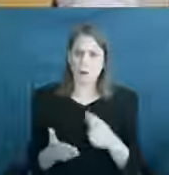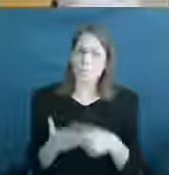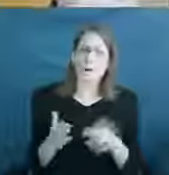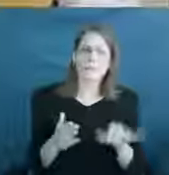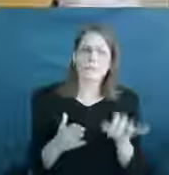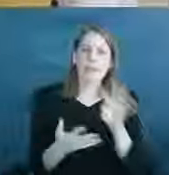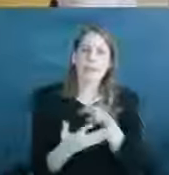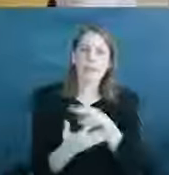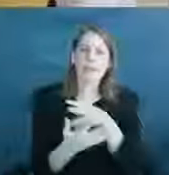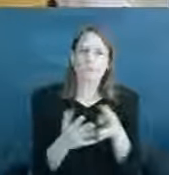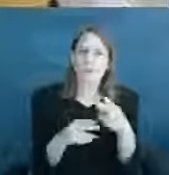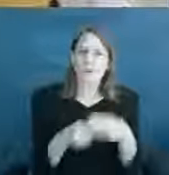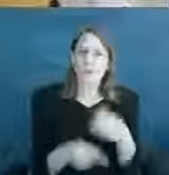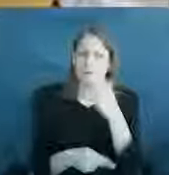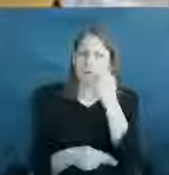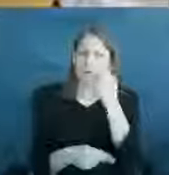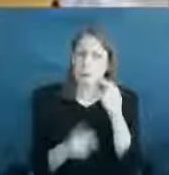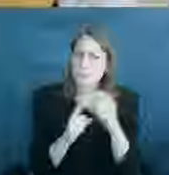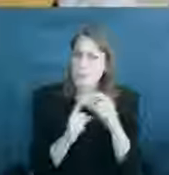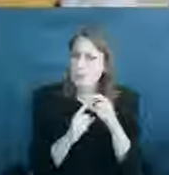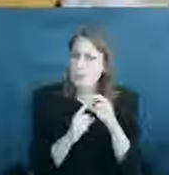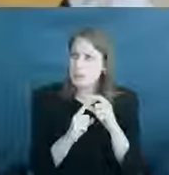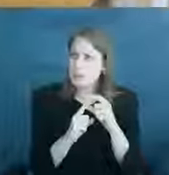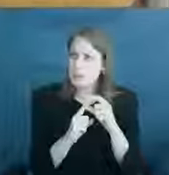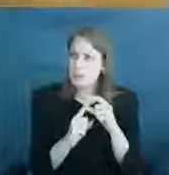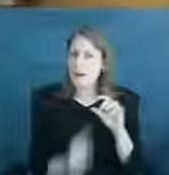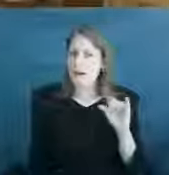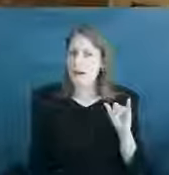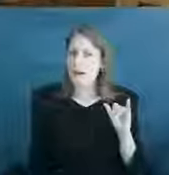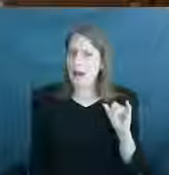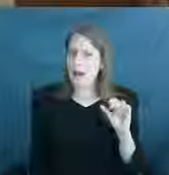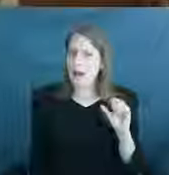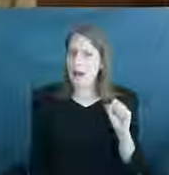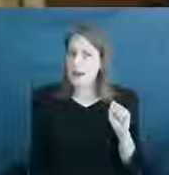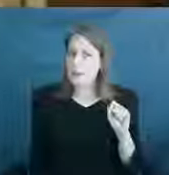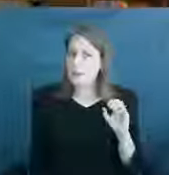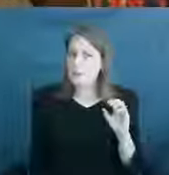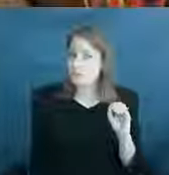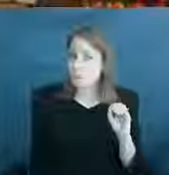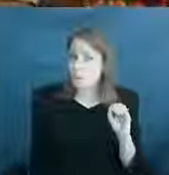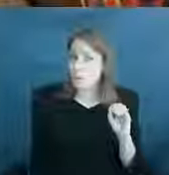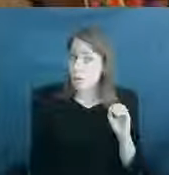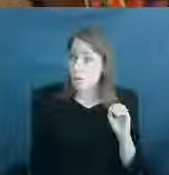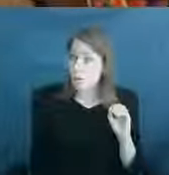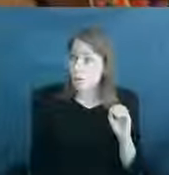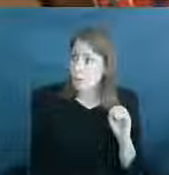there. What's that grid called? What's that funny word?